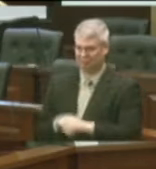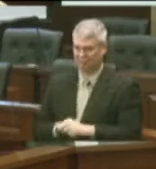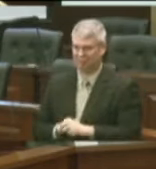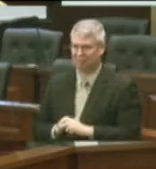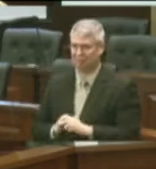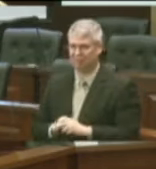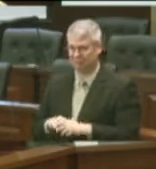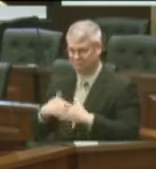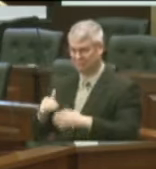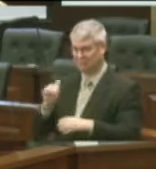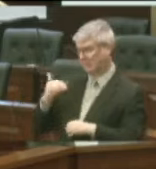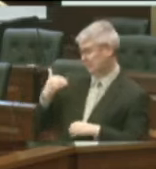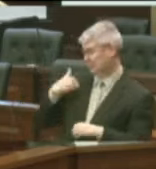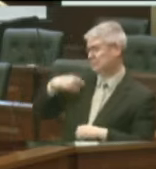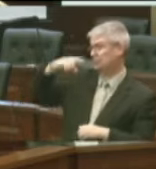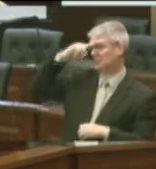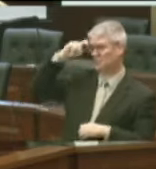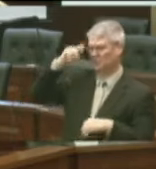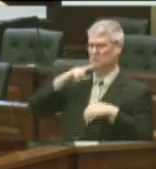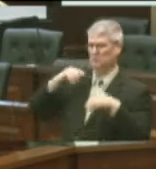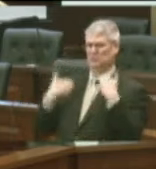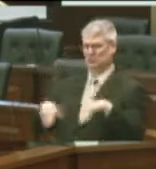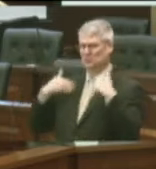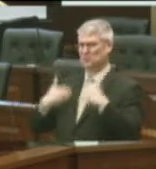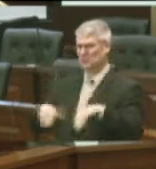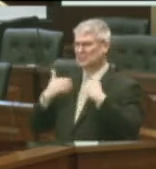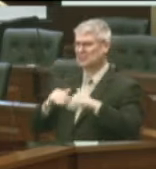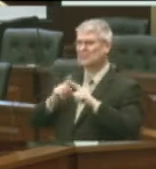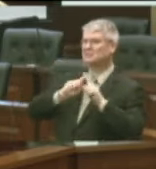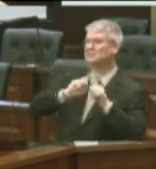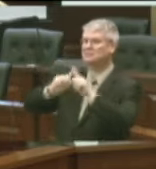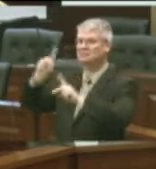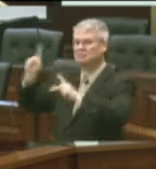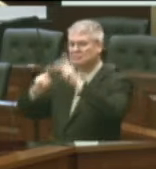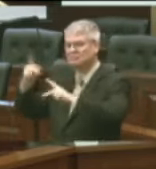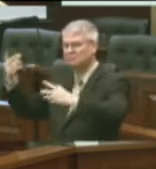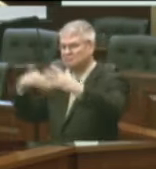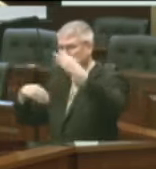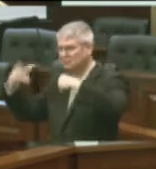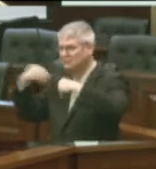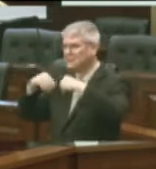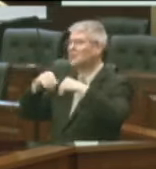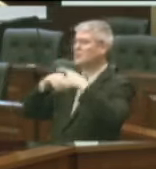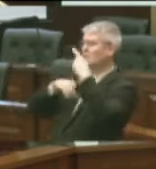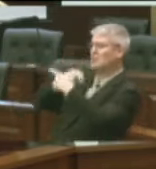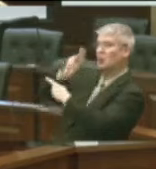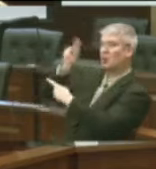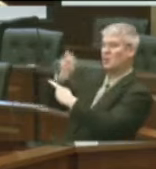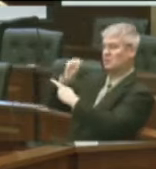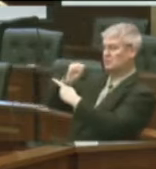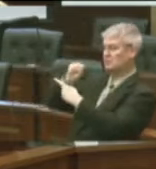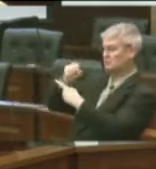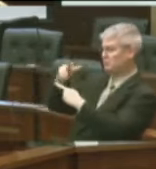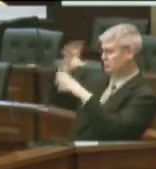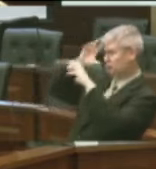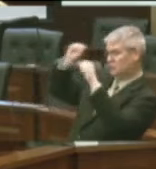closely with the Trump administration and our congressional delegation, emphasizing the need to support public